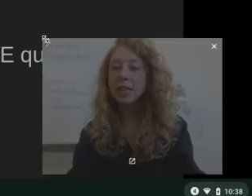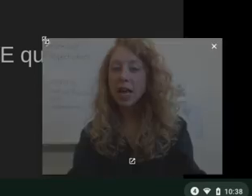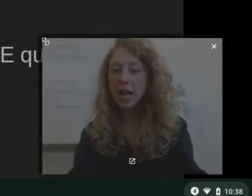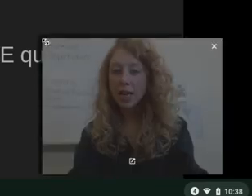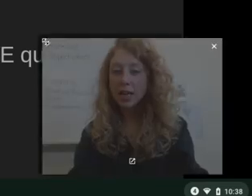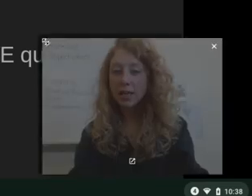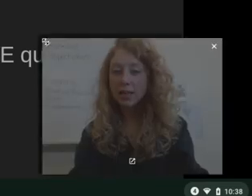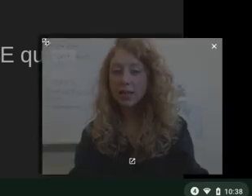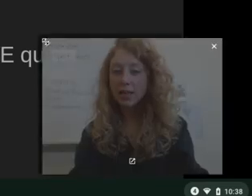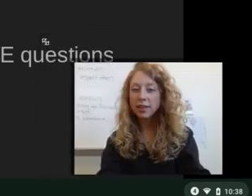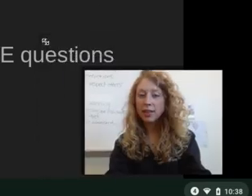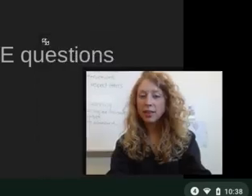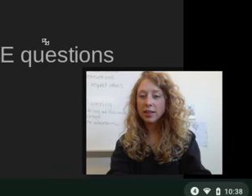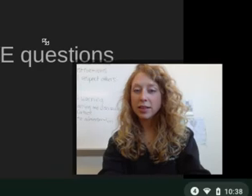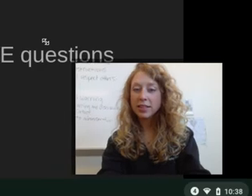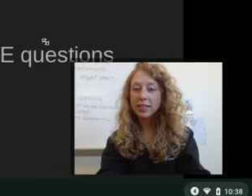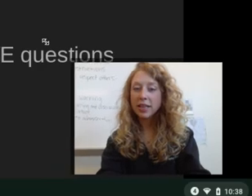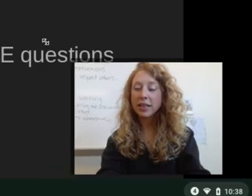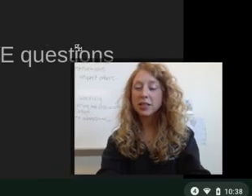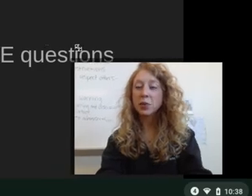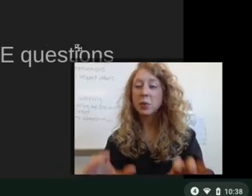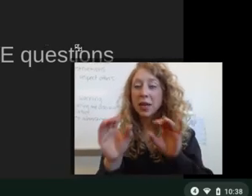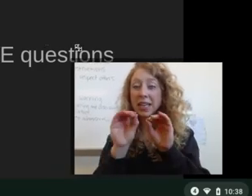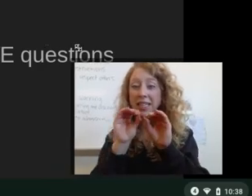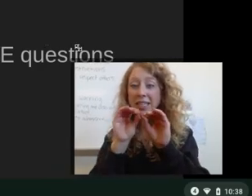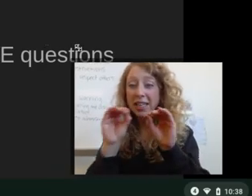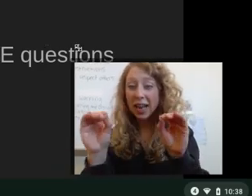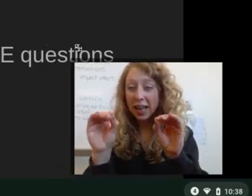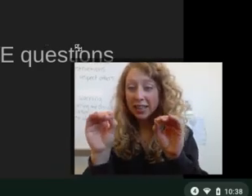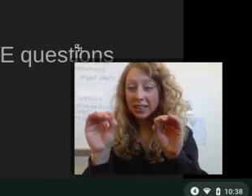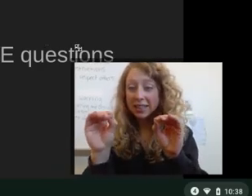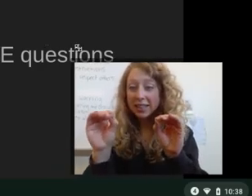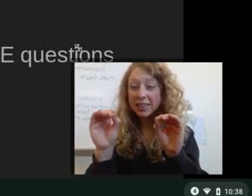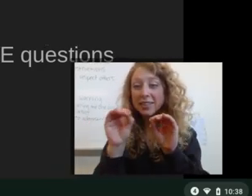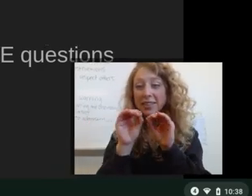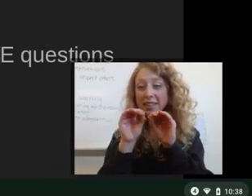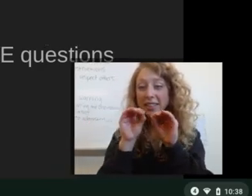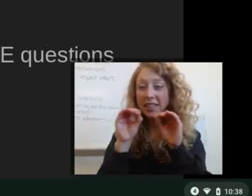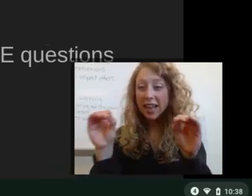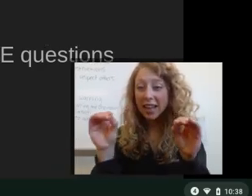use none. Sign this with me.